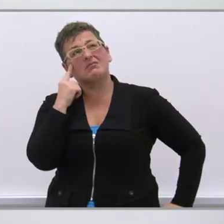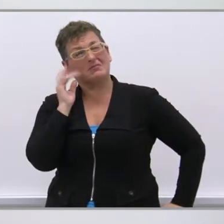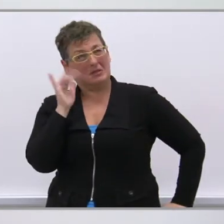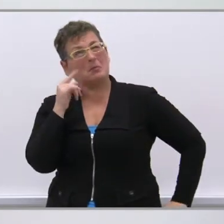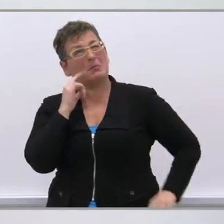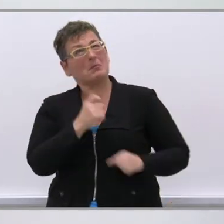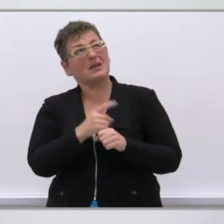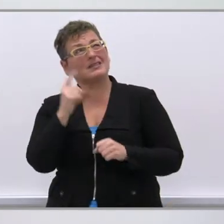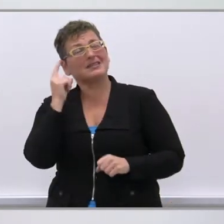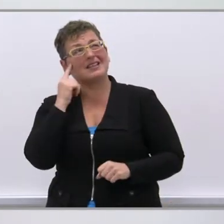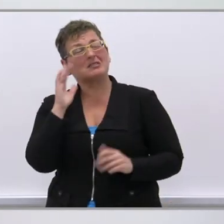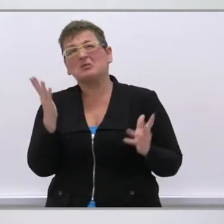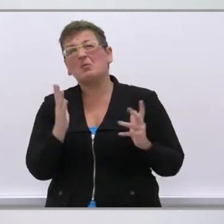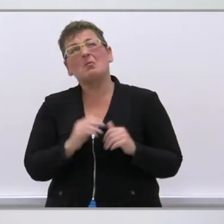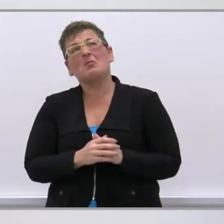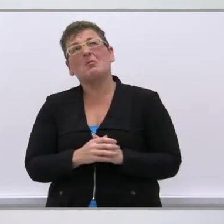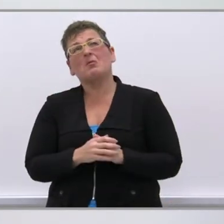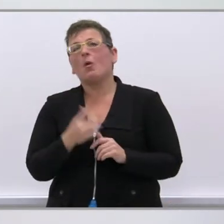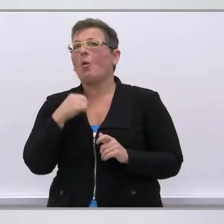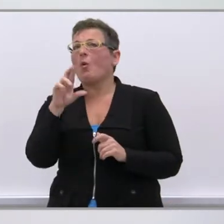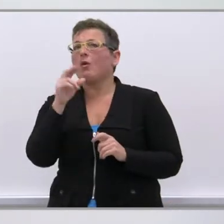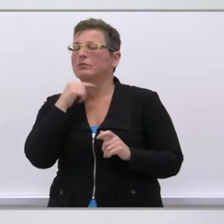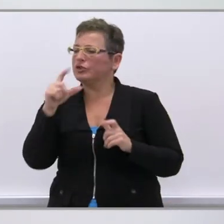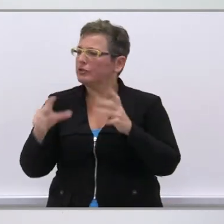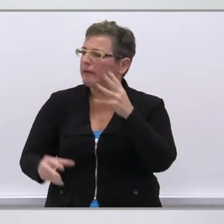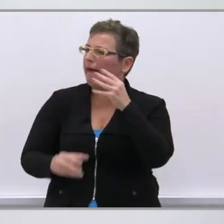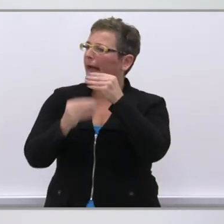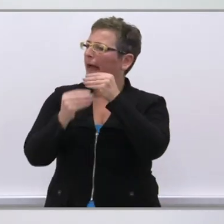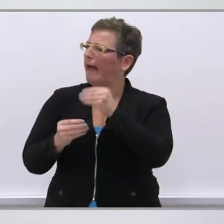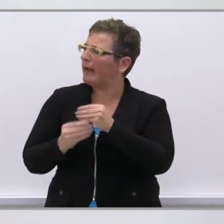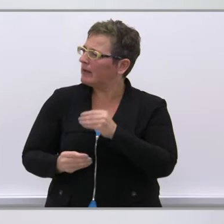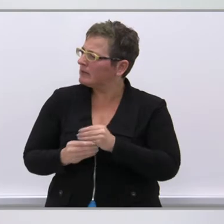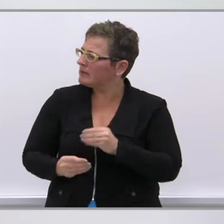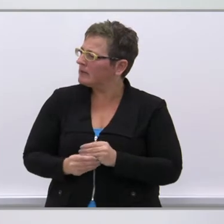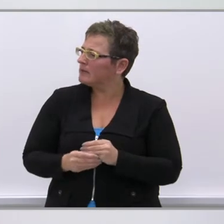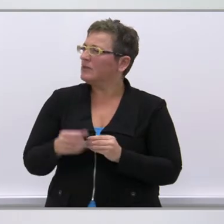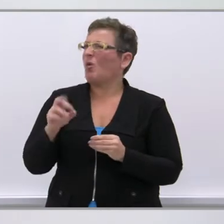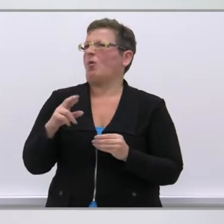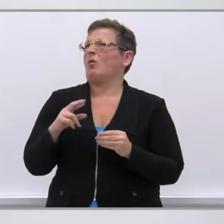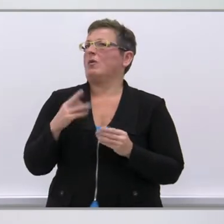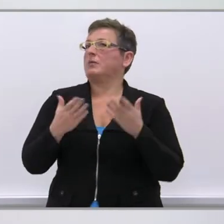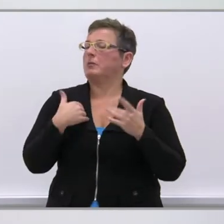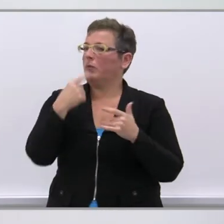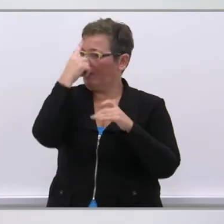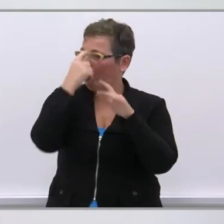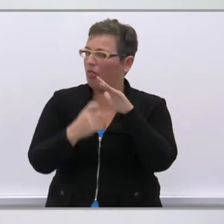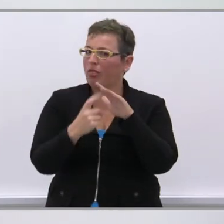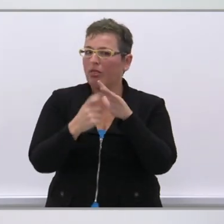sense? Or are there things that we need to add? Or are there things that we've forgotten?